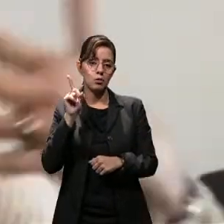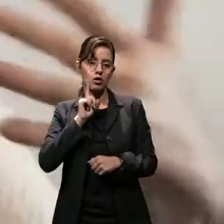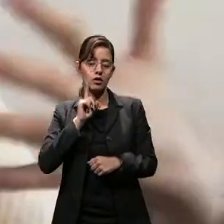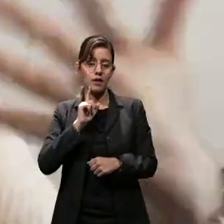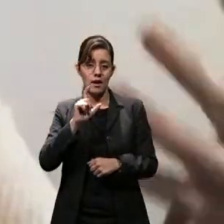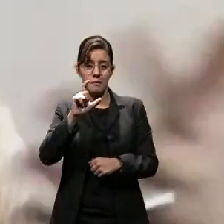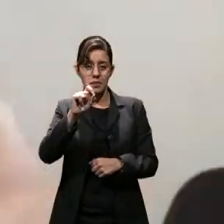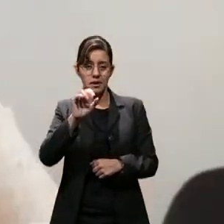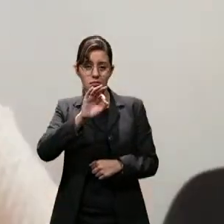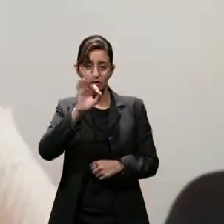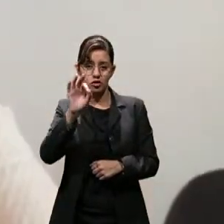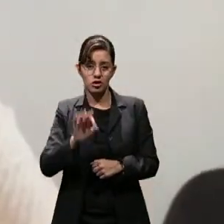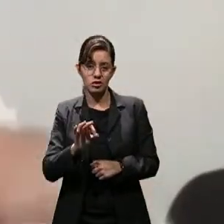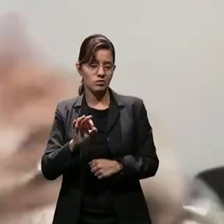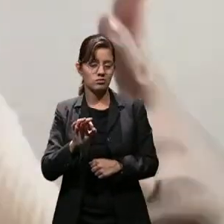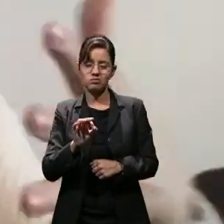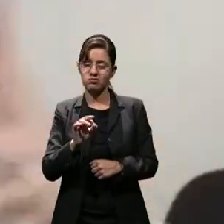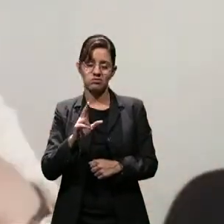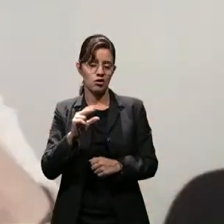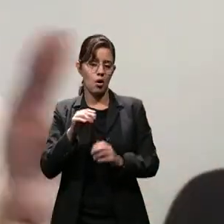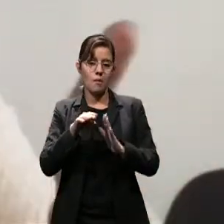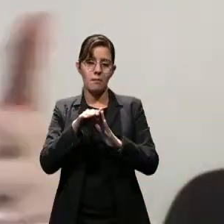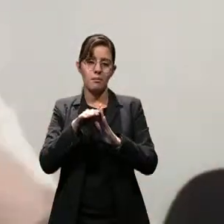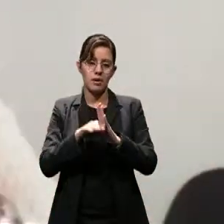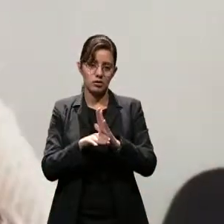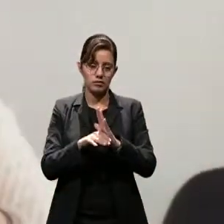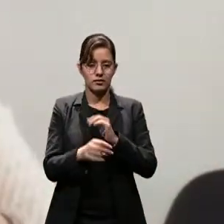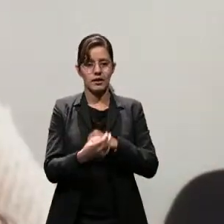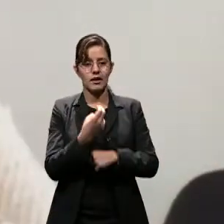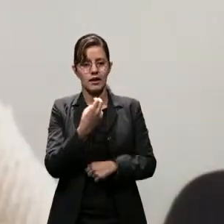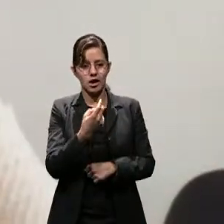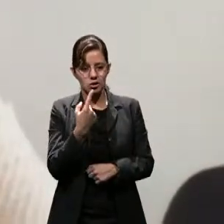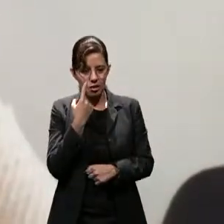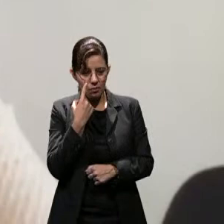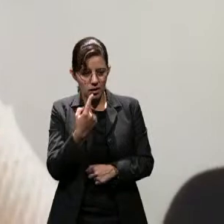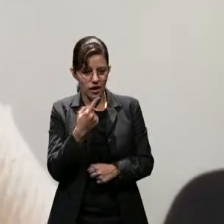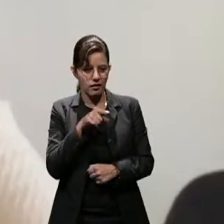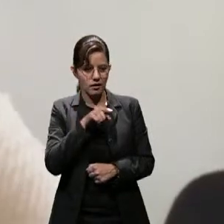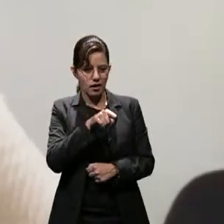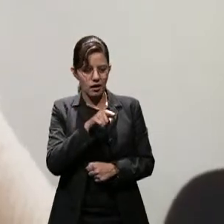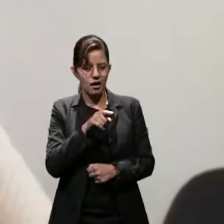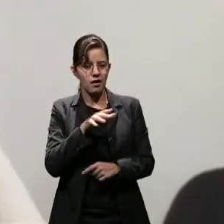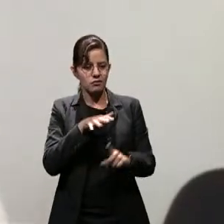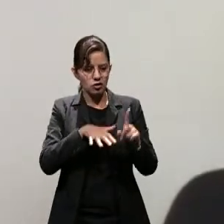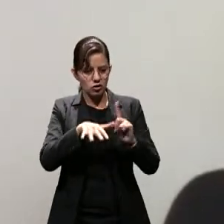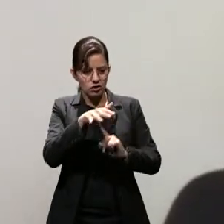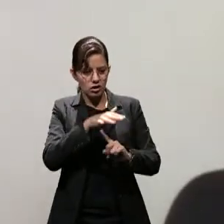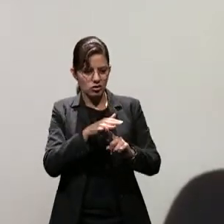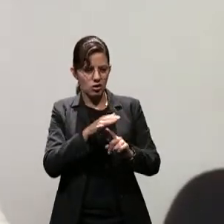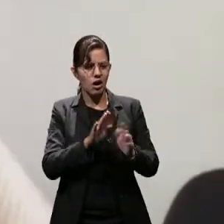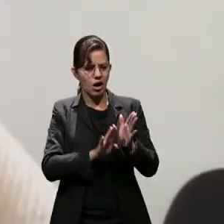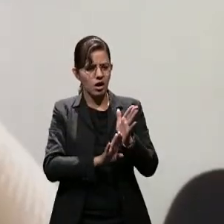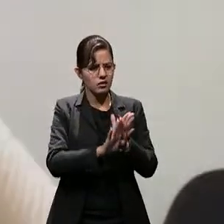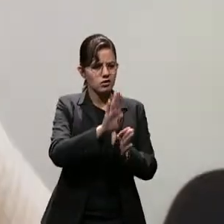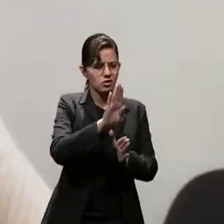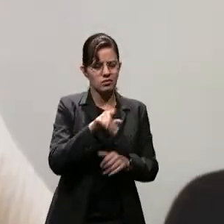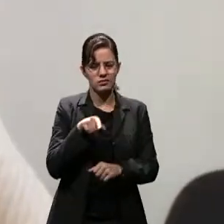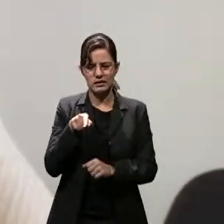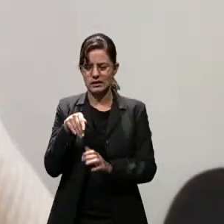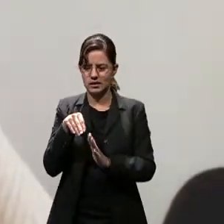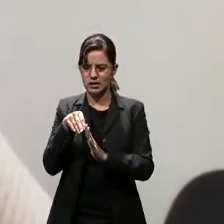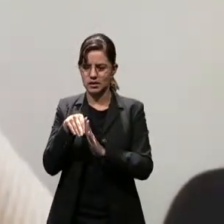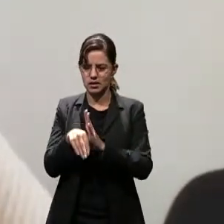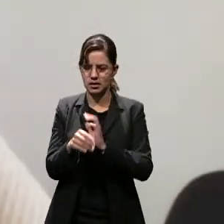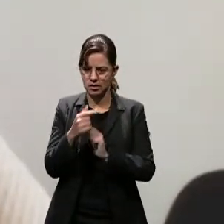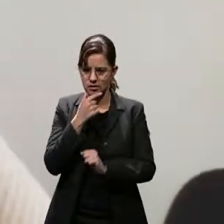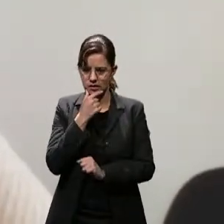the 20%. So when we analyze those cases, the success cases and also the constraints cases of the